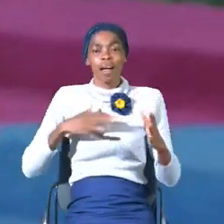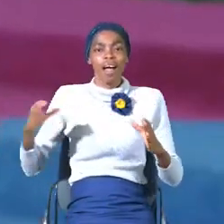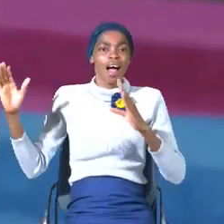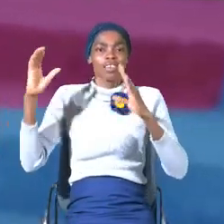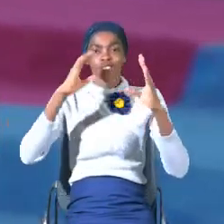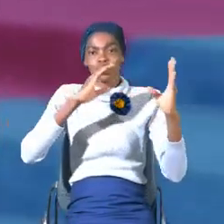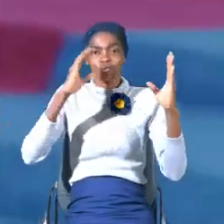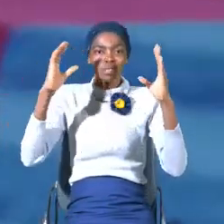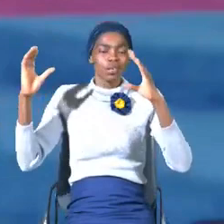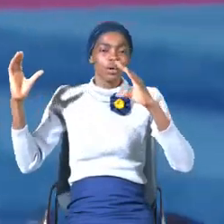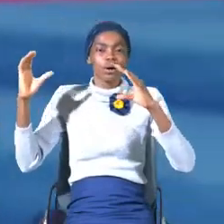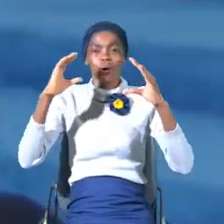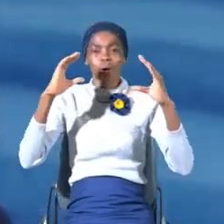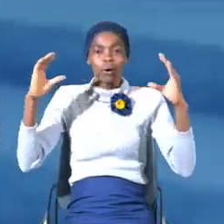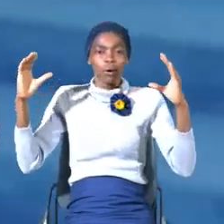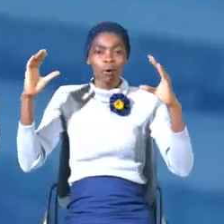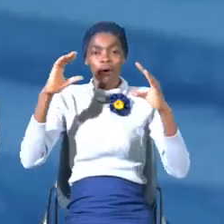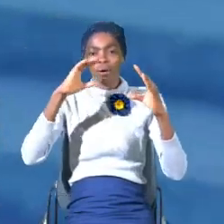battles.